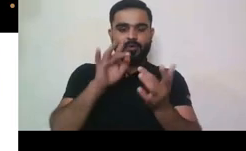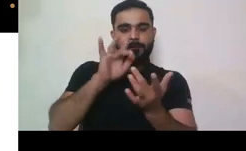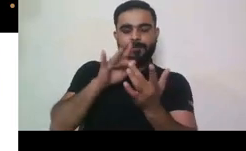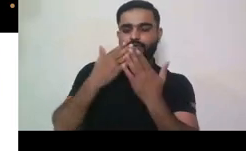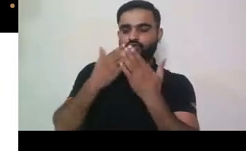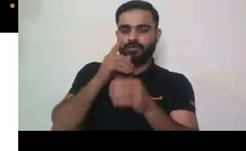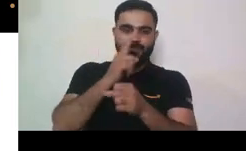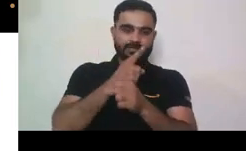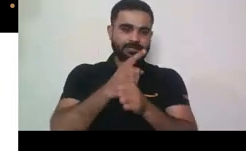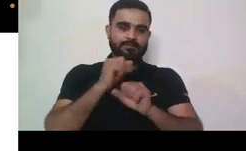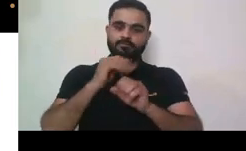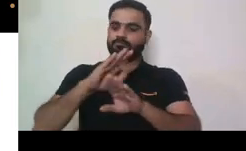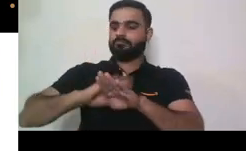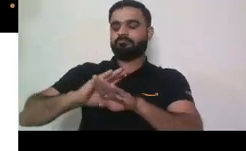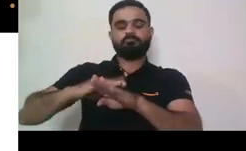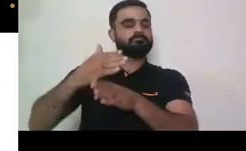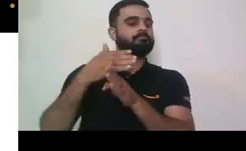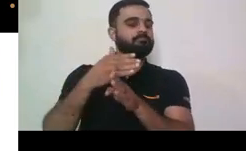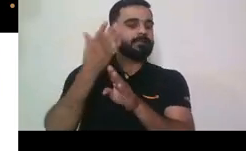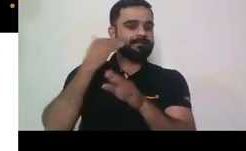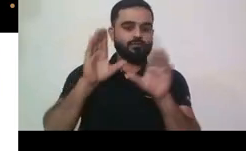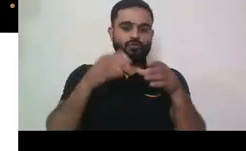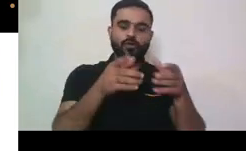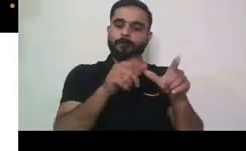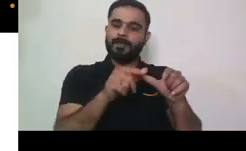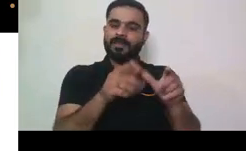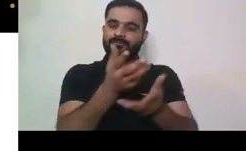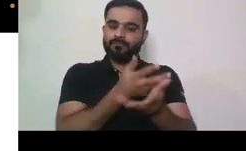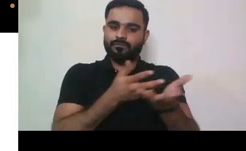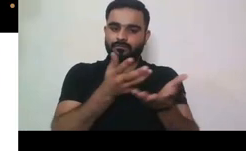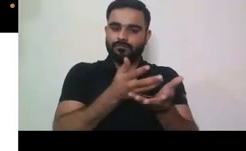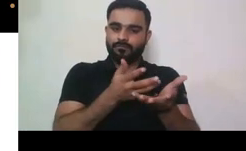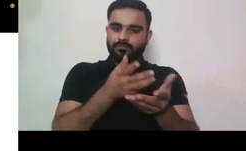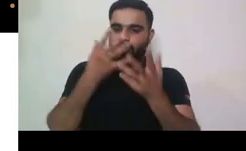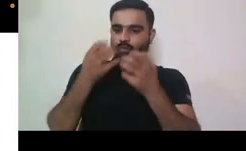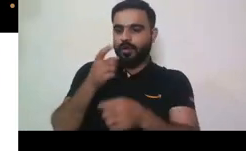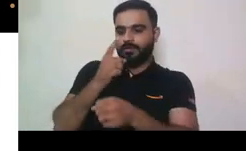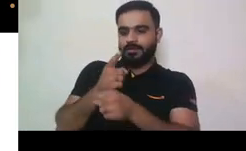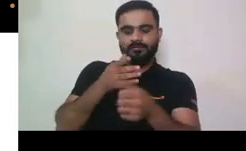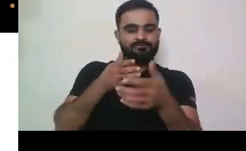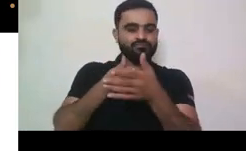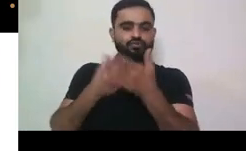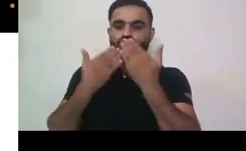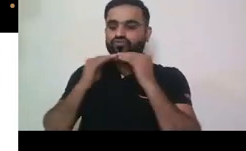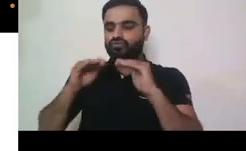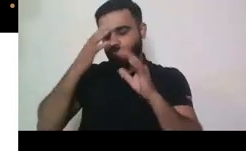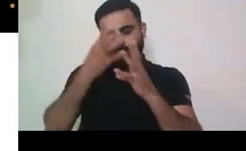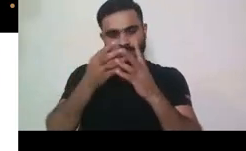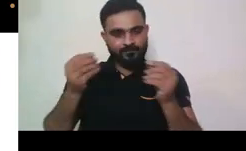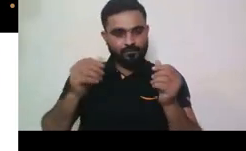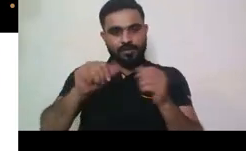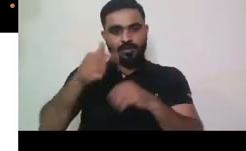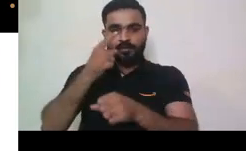teacher, shared his experience about a recent group meetings in which one teacher shared a challenging student problem, but another